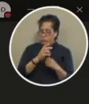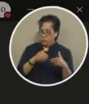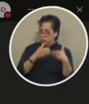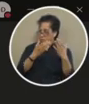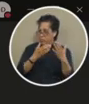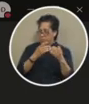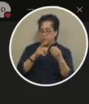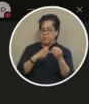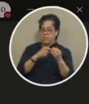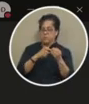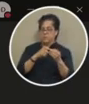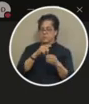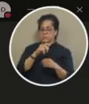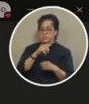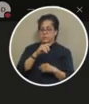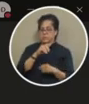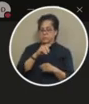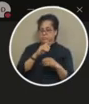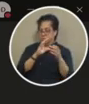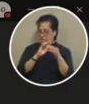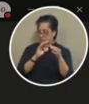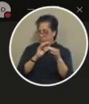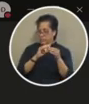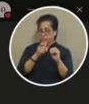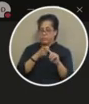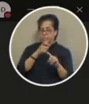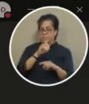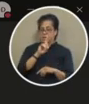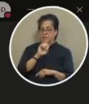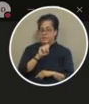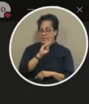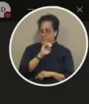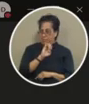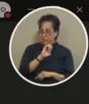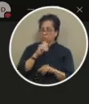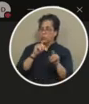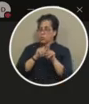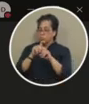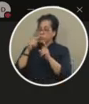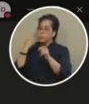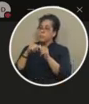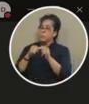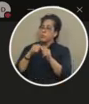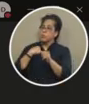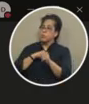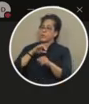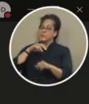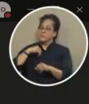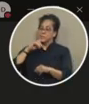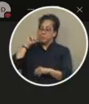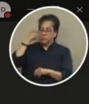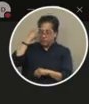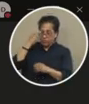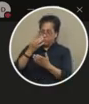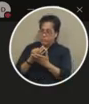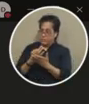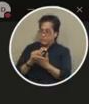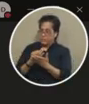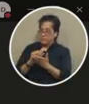up by Ms. Debbie Nathan. As a reminder, because of the fact that we accept federal funds, we're